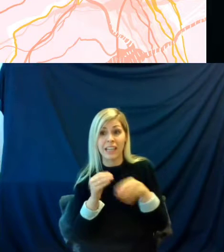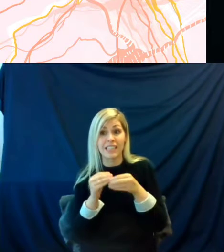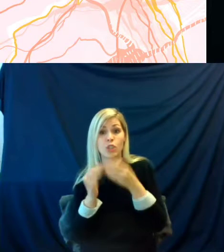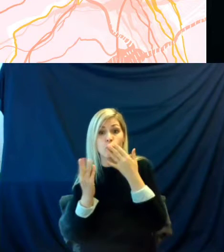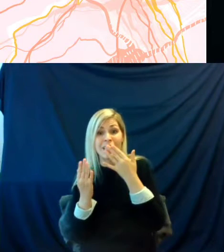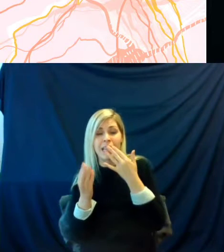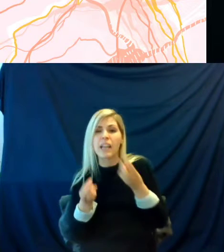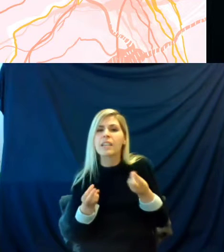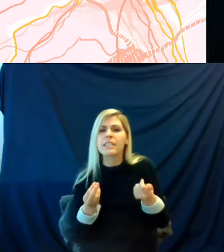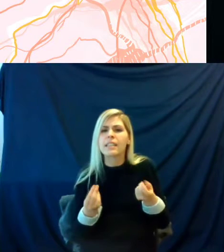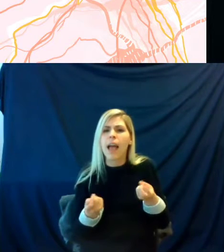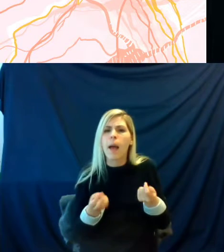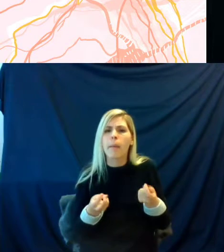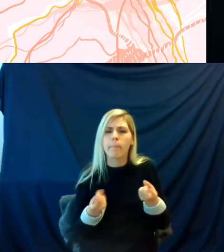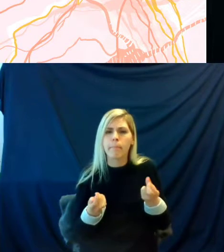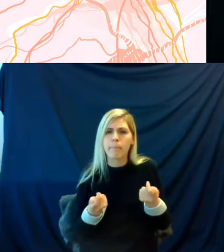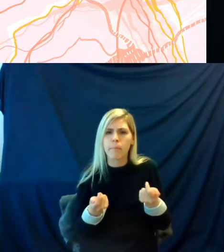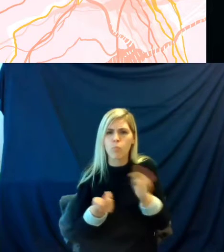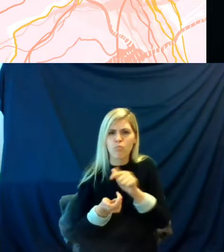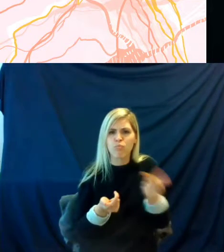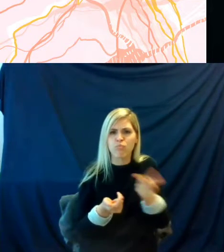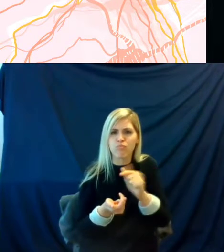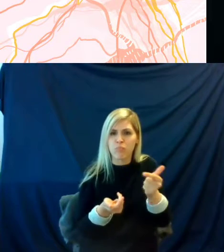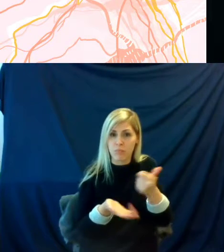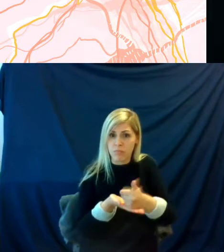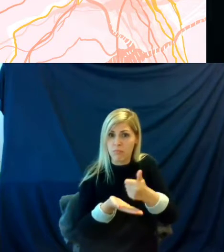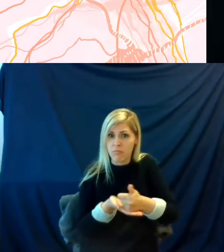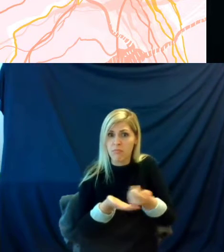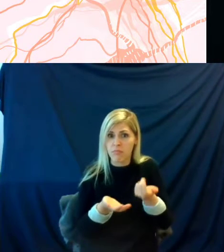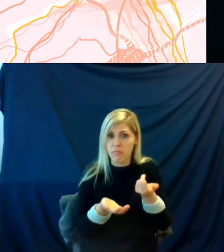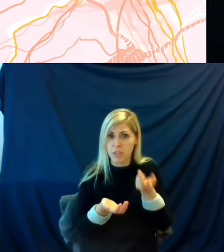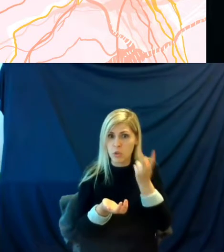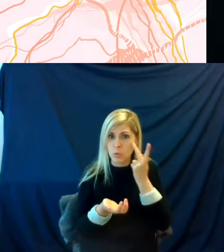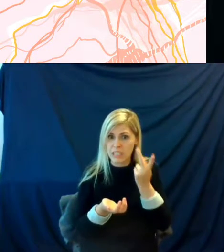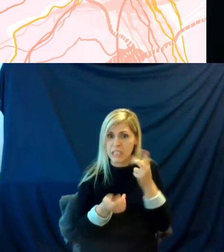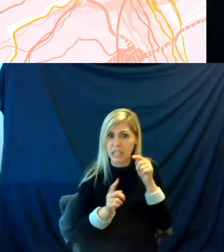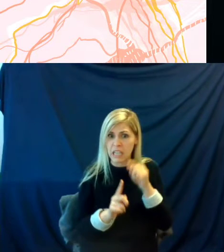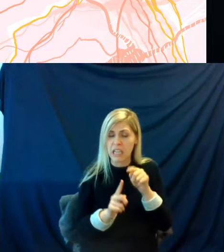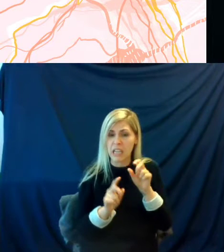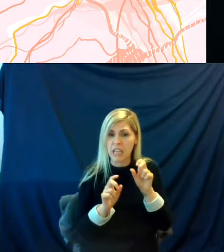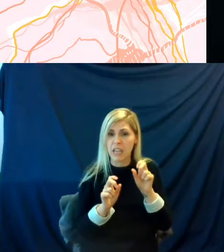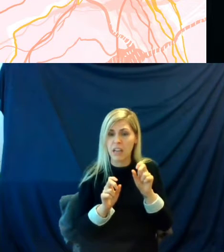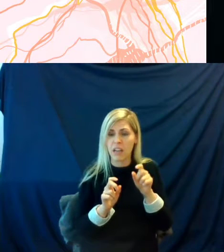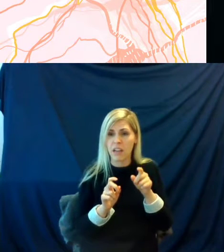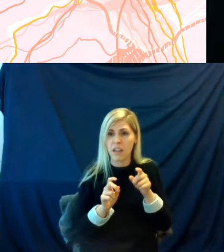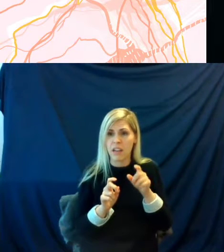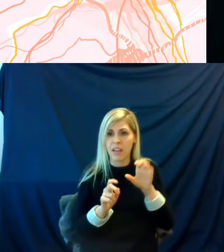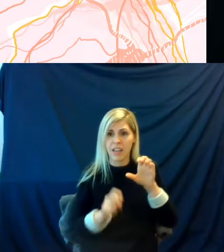singing, snap with your fingers, and seeing